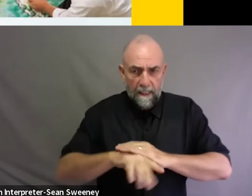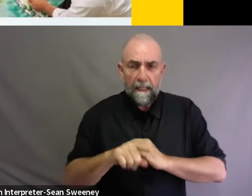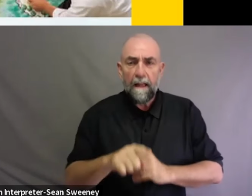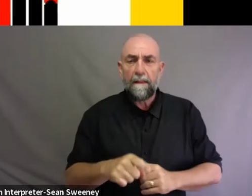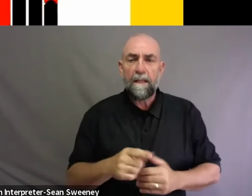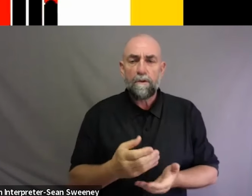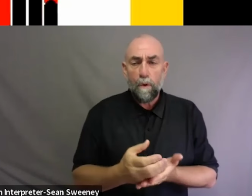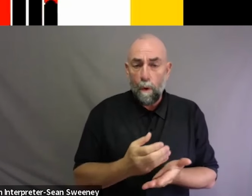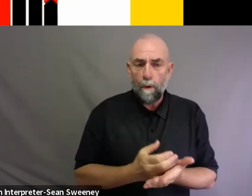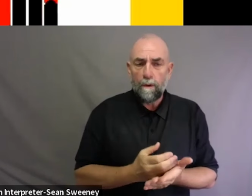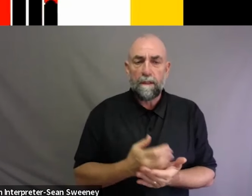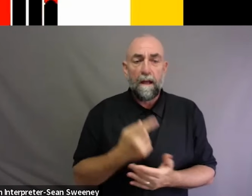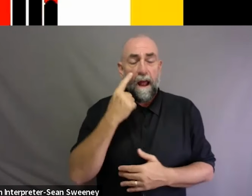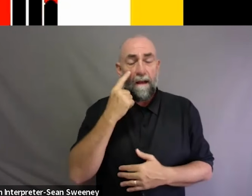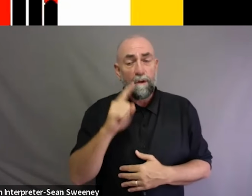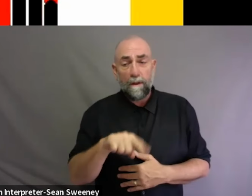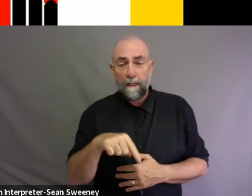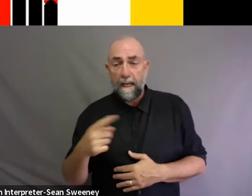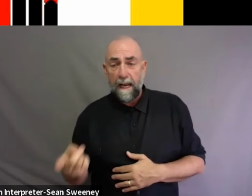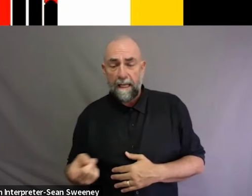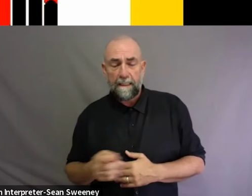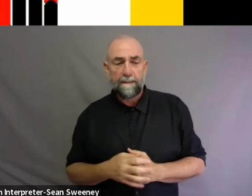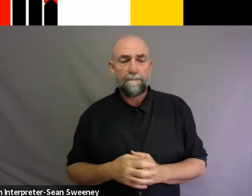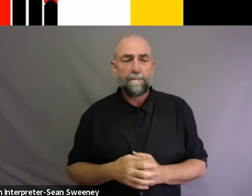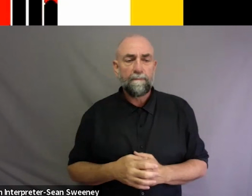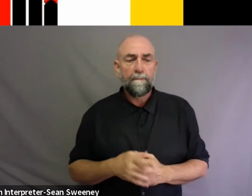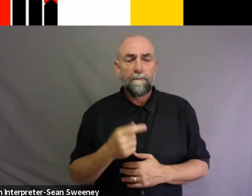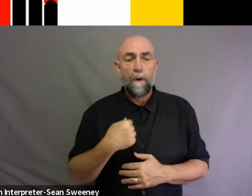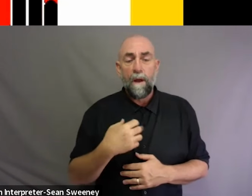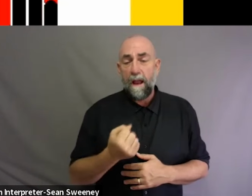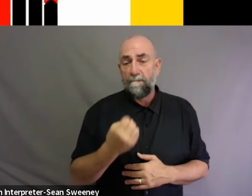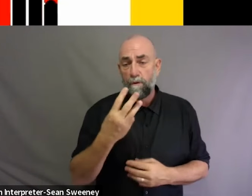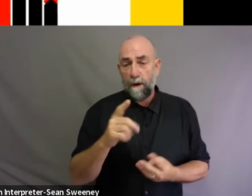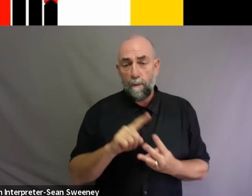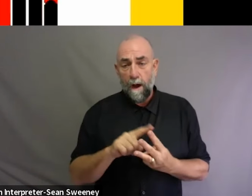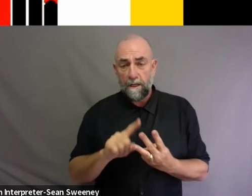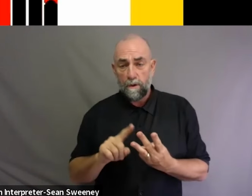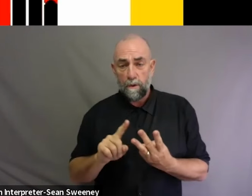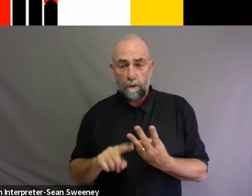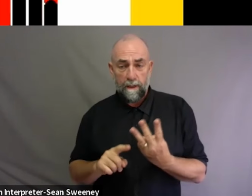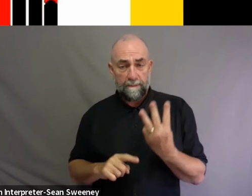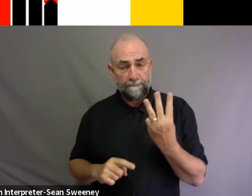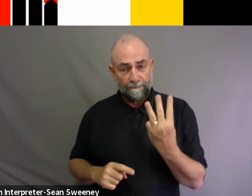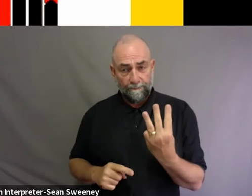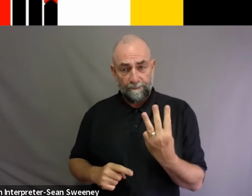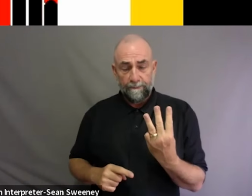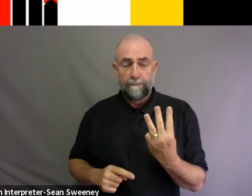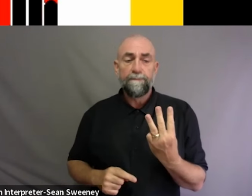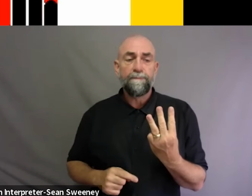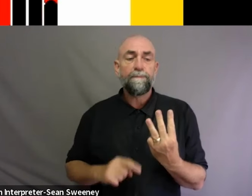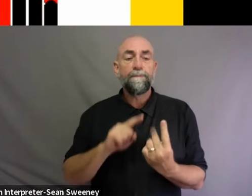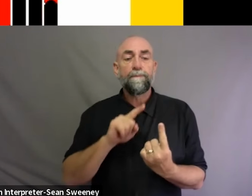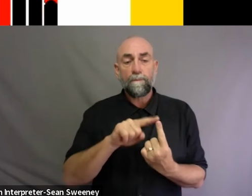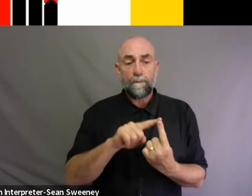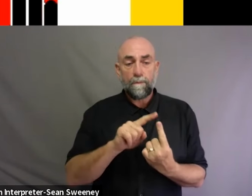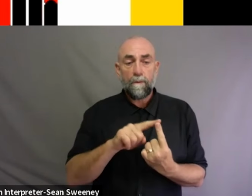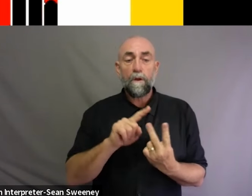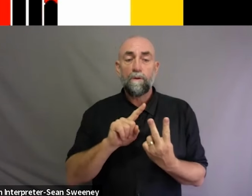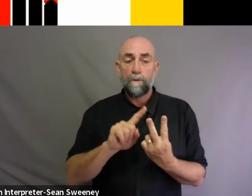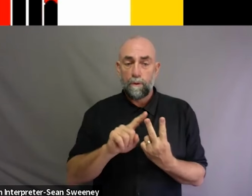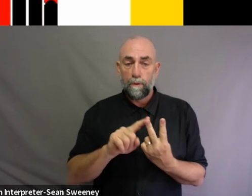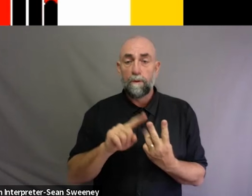slide, 3 case studies, case study 1, 2, and 3, where we touch on